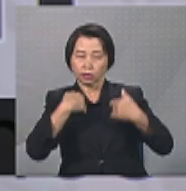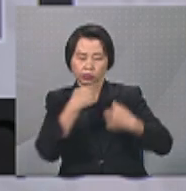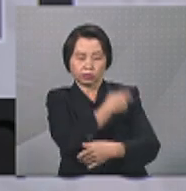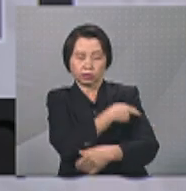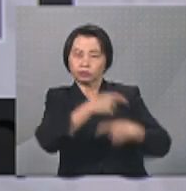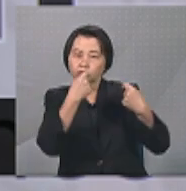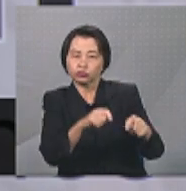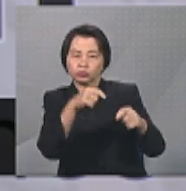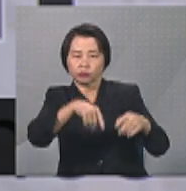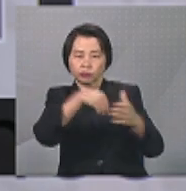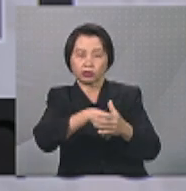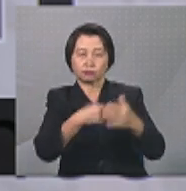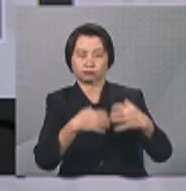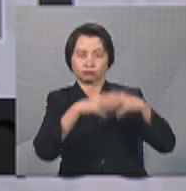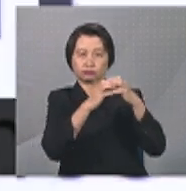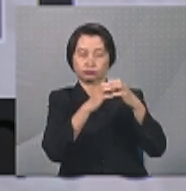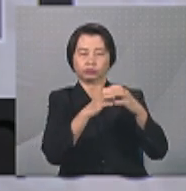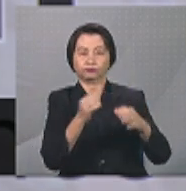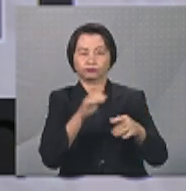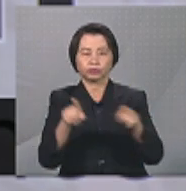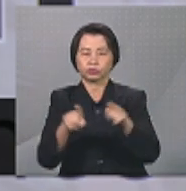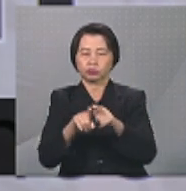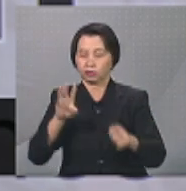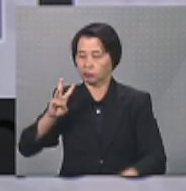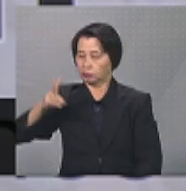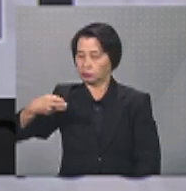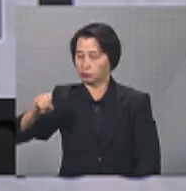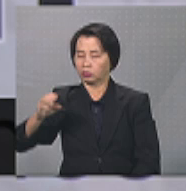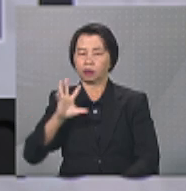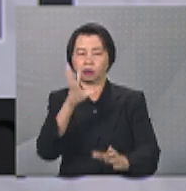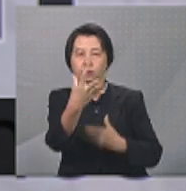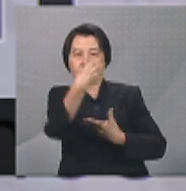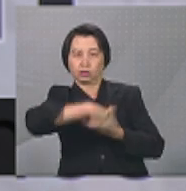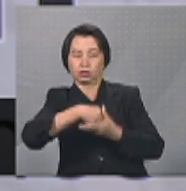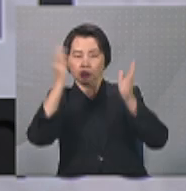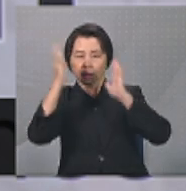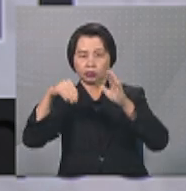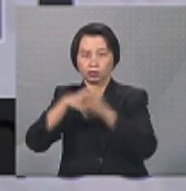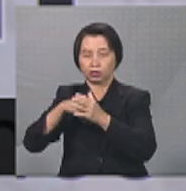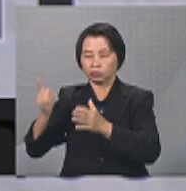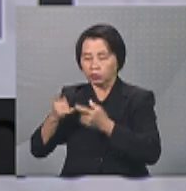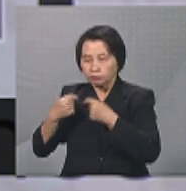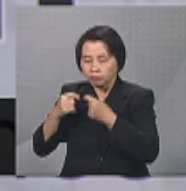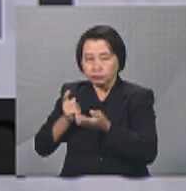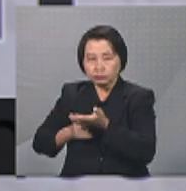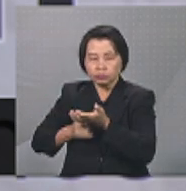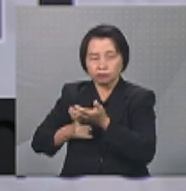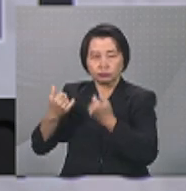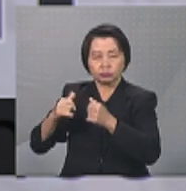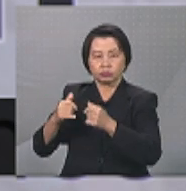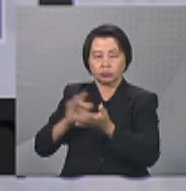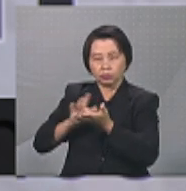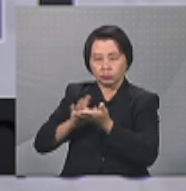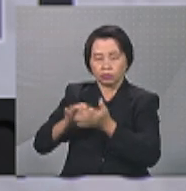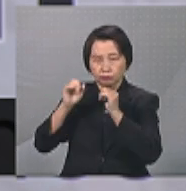trial in our setting. So just like the WHO has included Malaysia in our solidarity trial, so we hope that the vaccine also